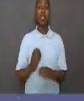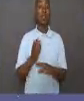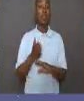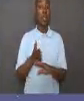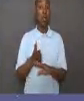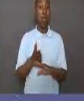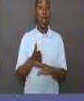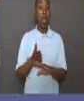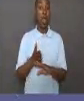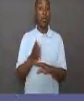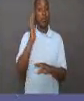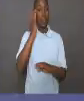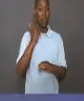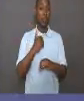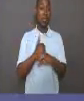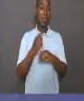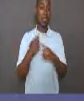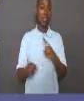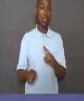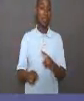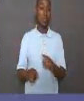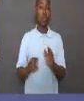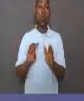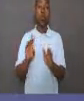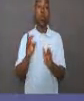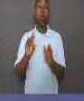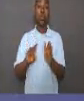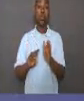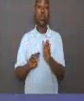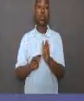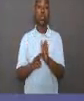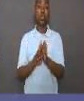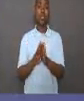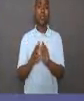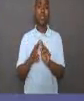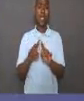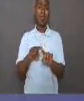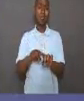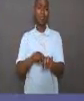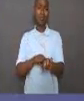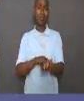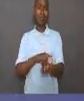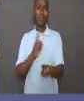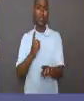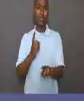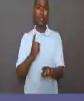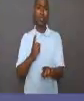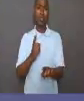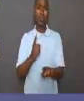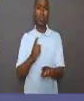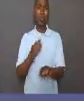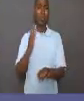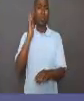tapeworm is large, the immune system in the body responds